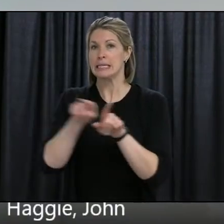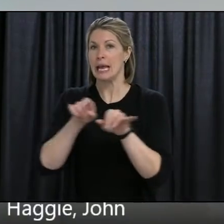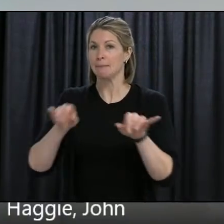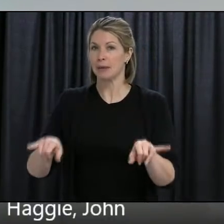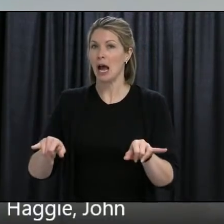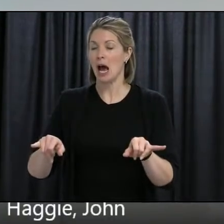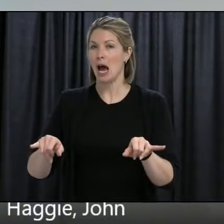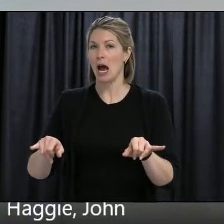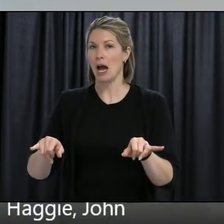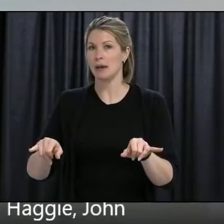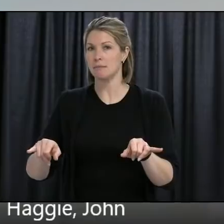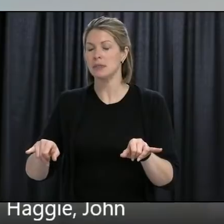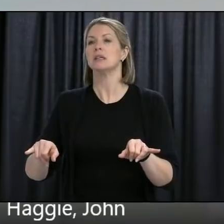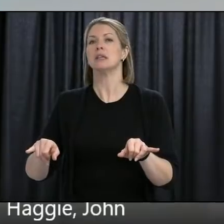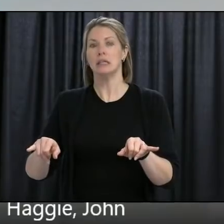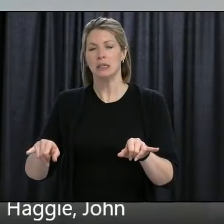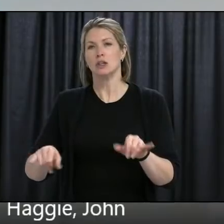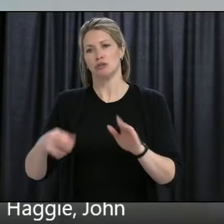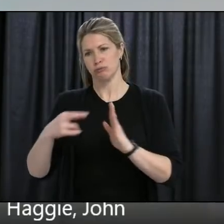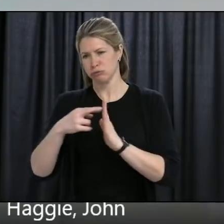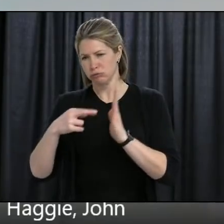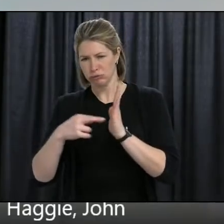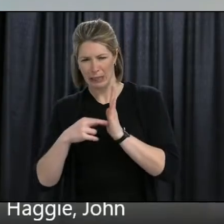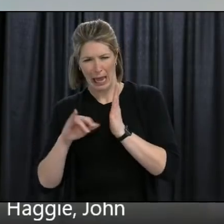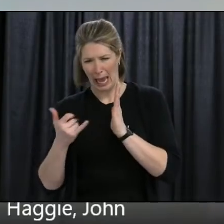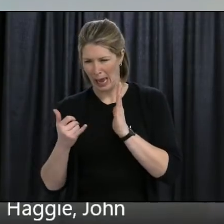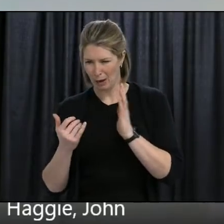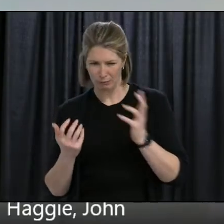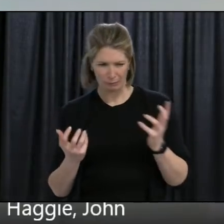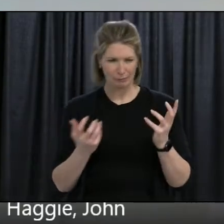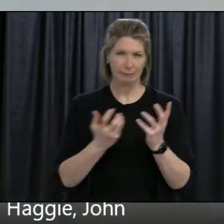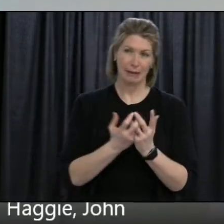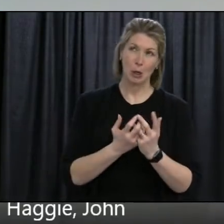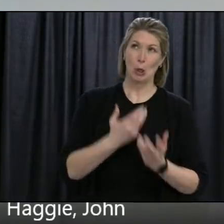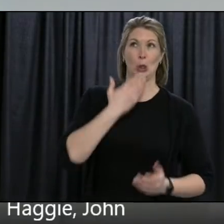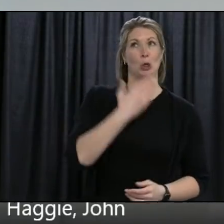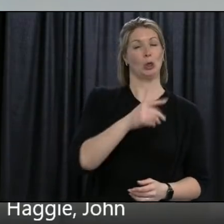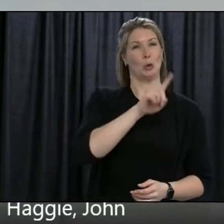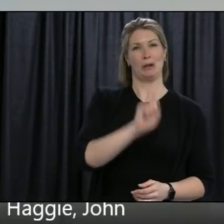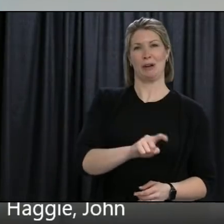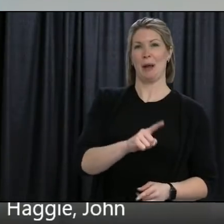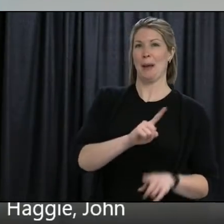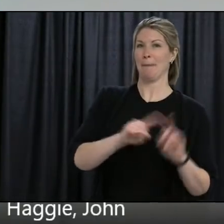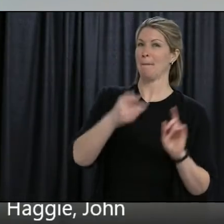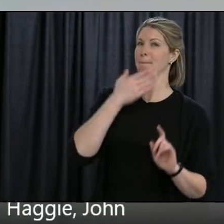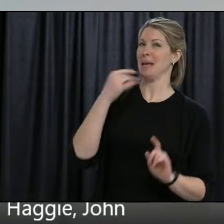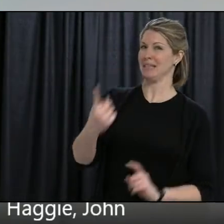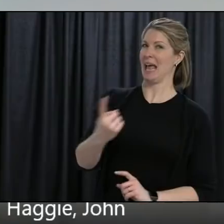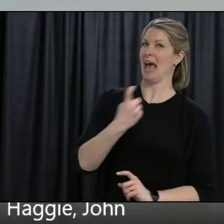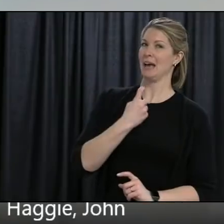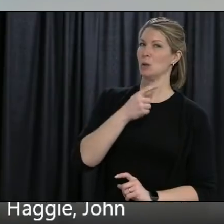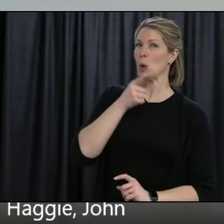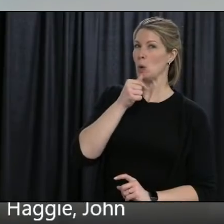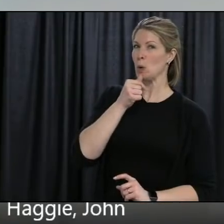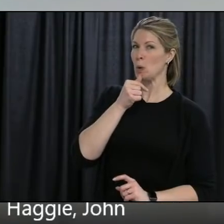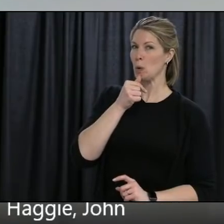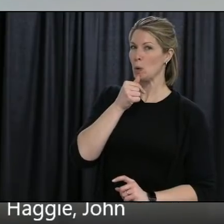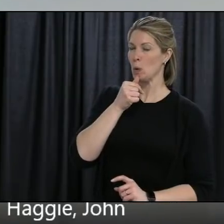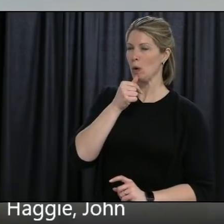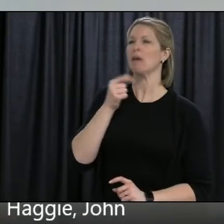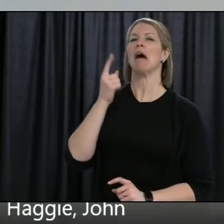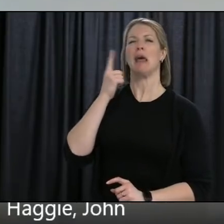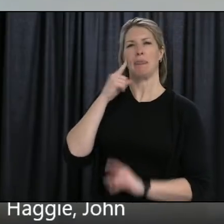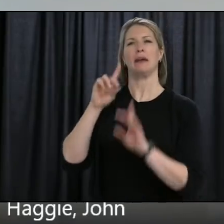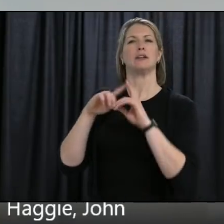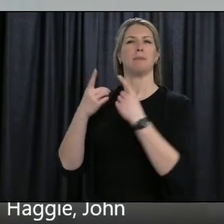That is an extremely good question. Unfortunately, you're probably asking the wrong person. That would be better addressed to professional